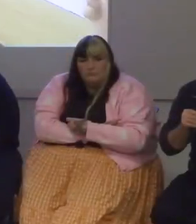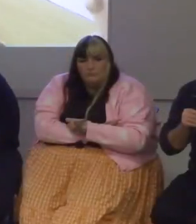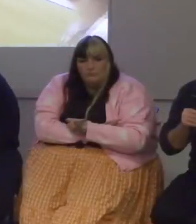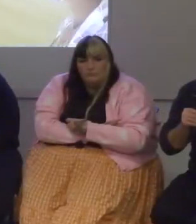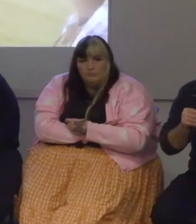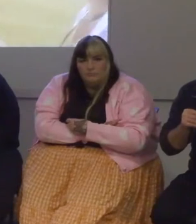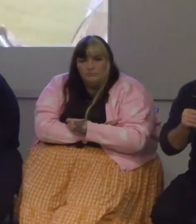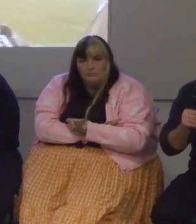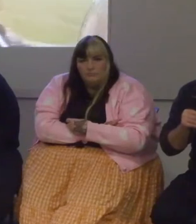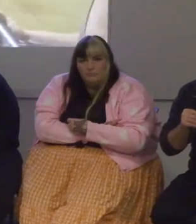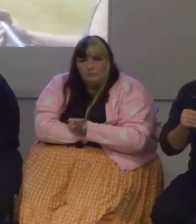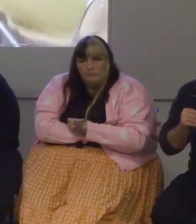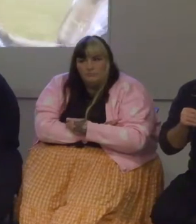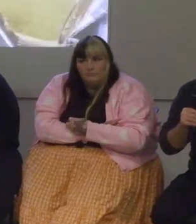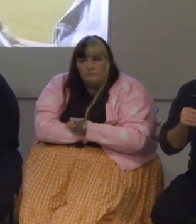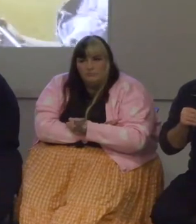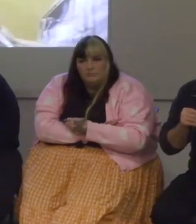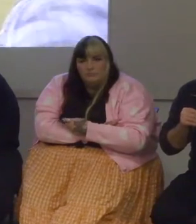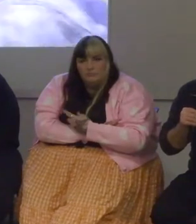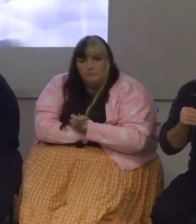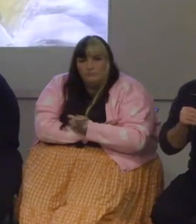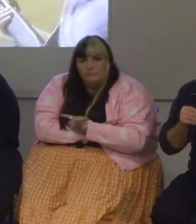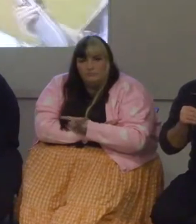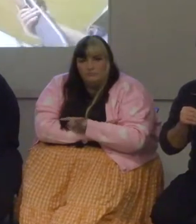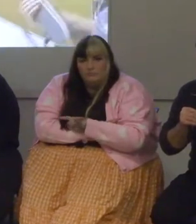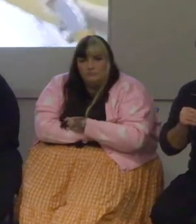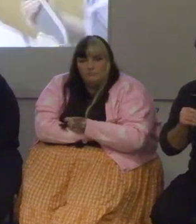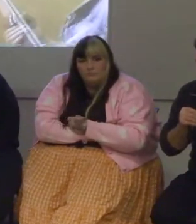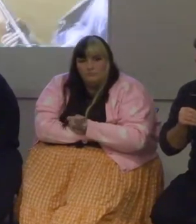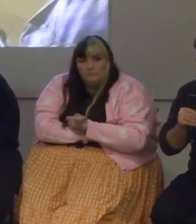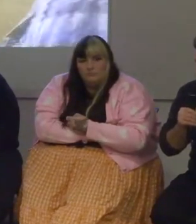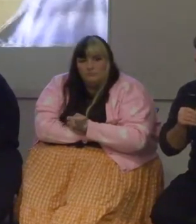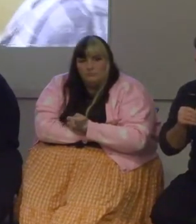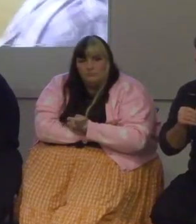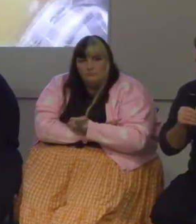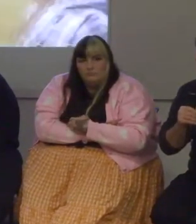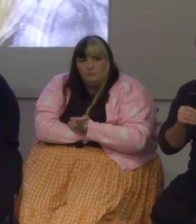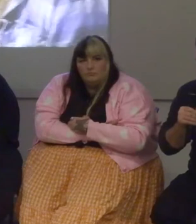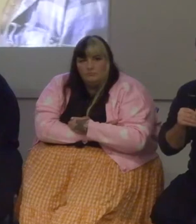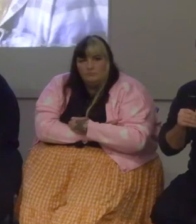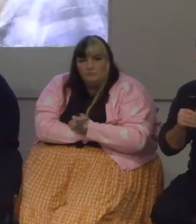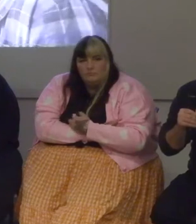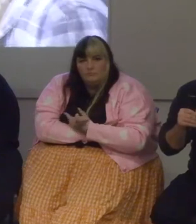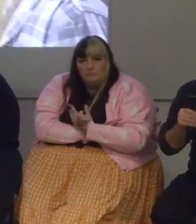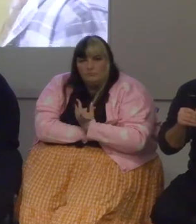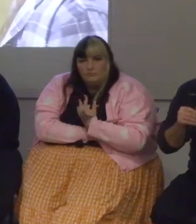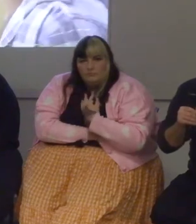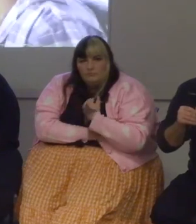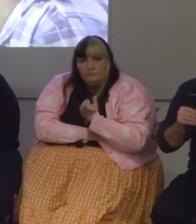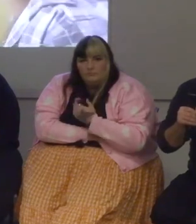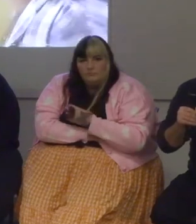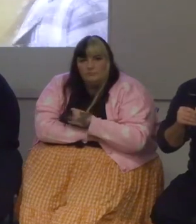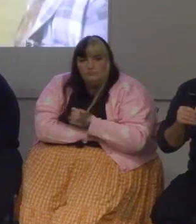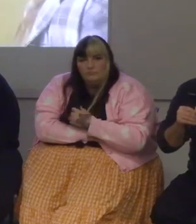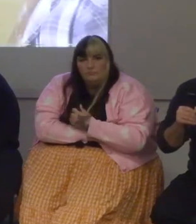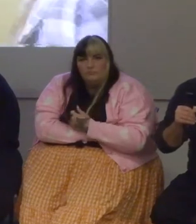immanence where you connect to the world, the field that you're part of, which is a wider field, which is around us all the time. And